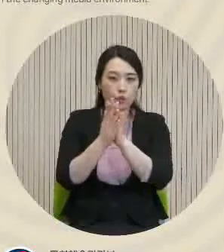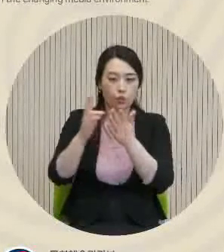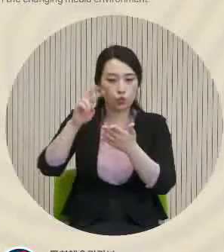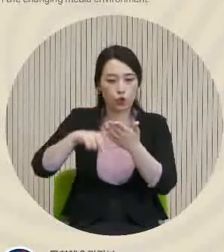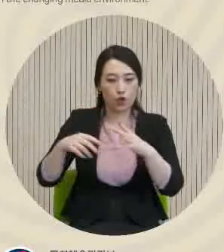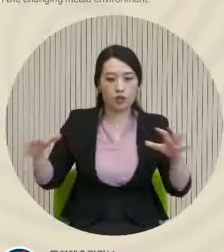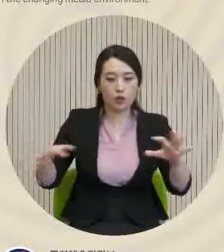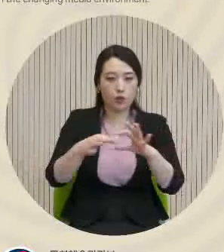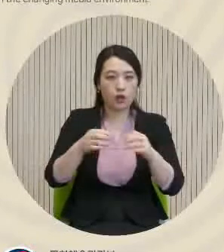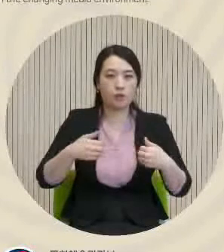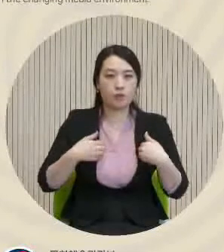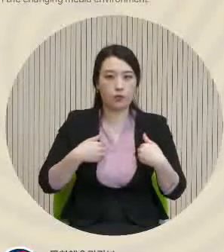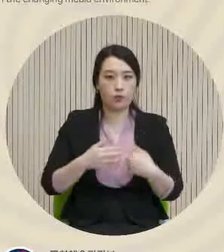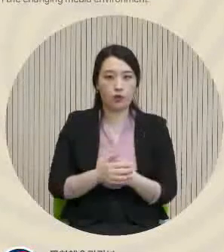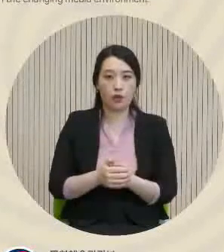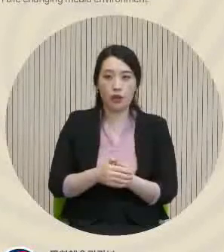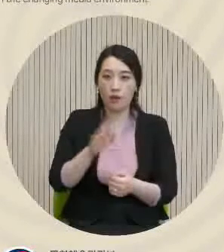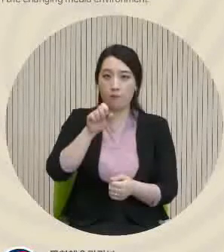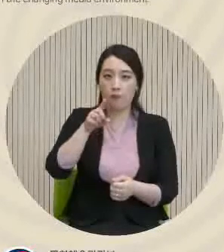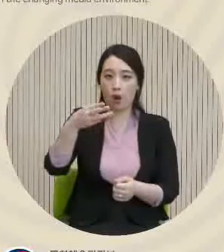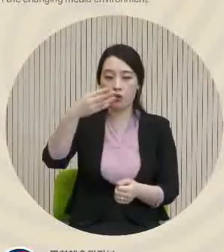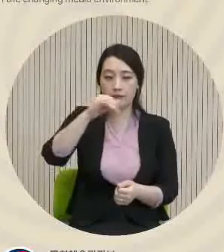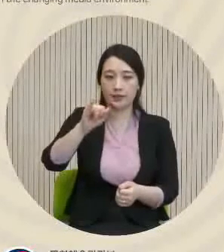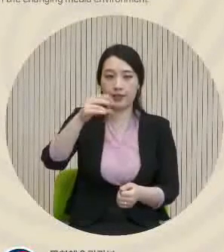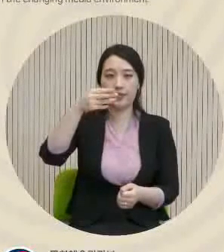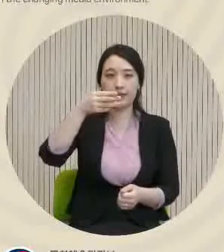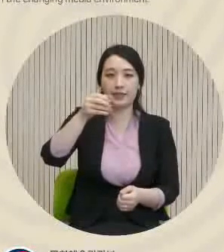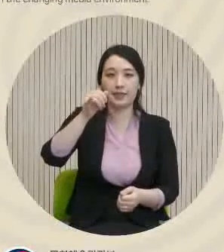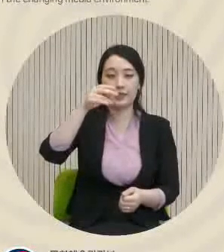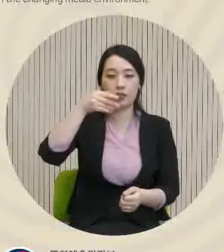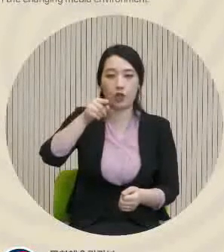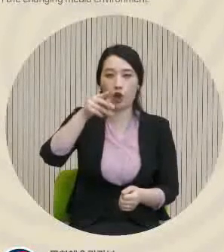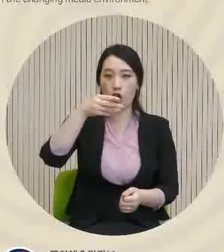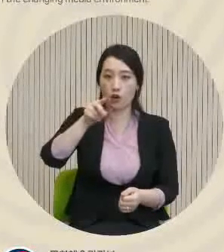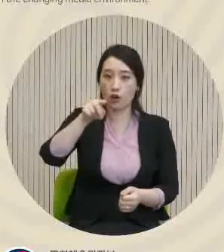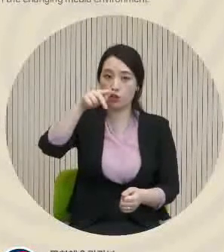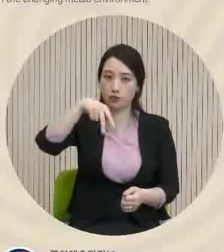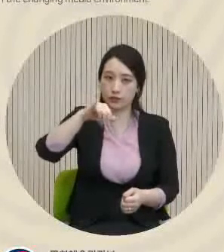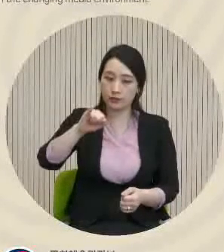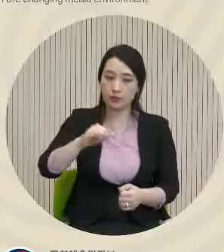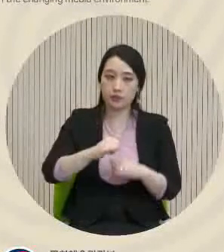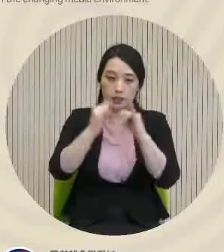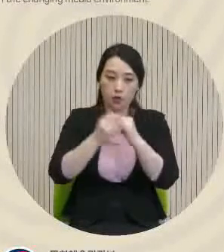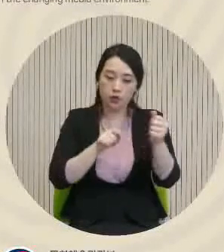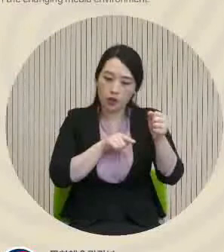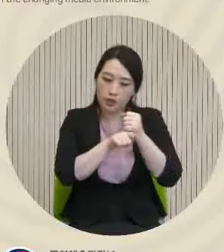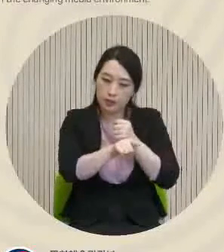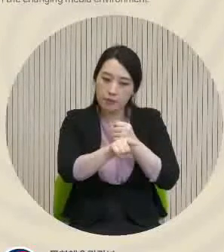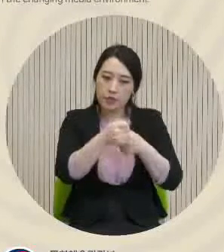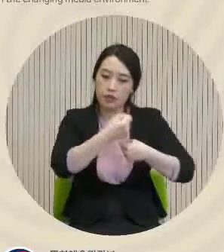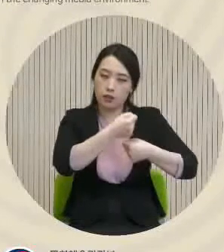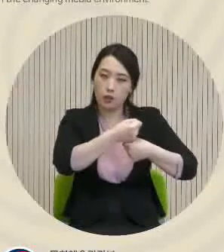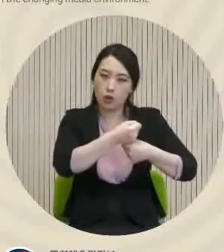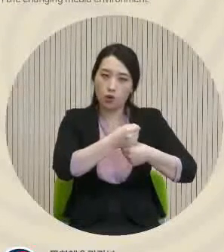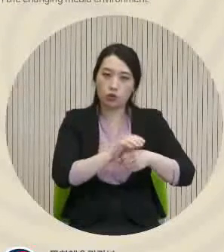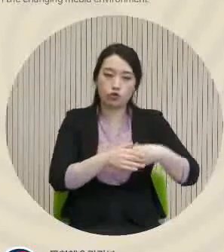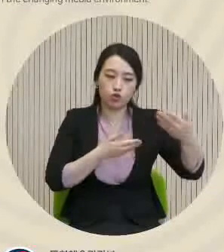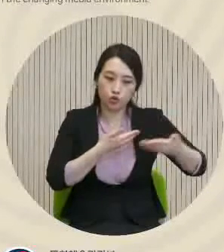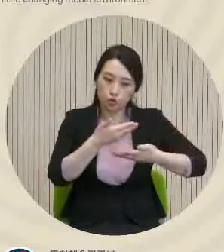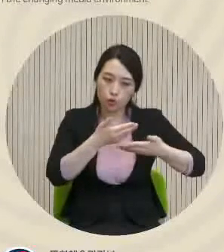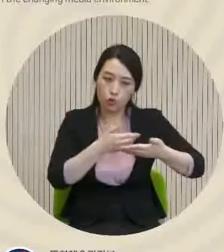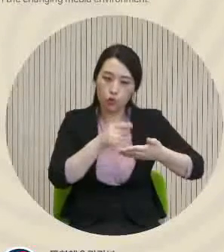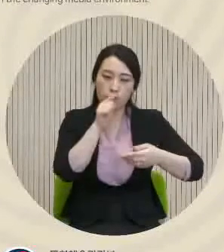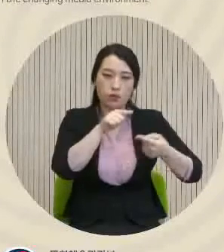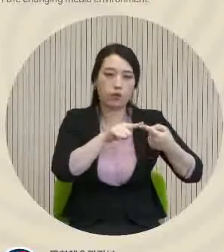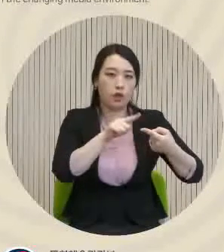So we need to link multiliteracy and the digital literacy. The multiliteracy